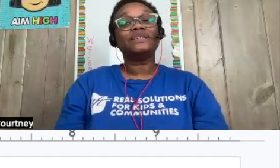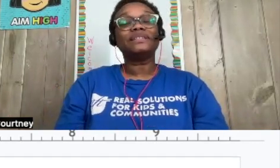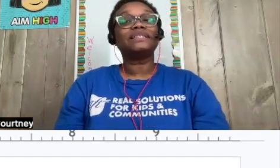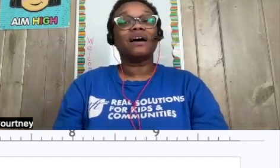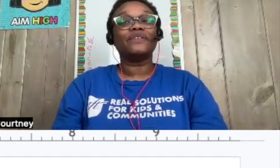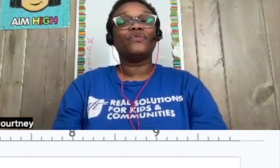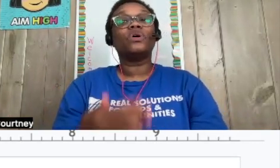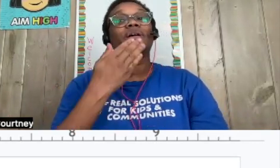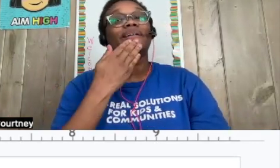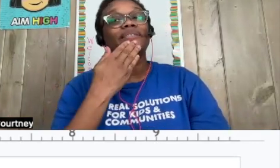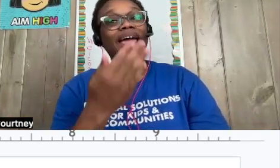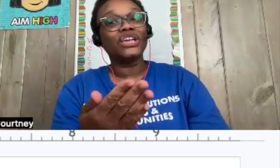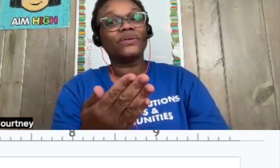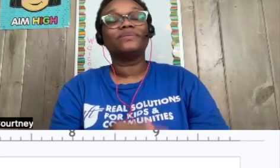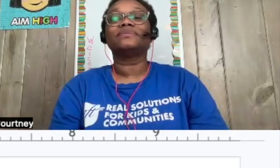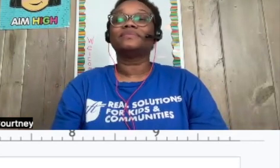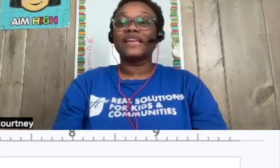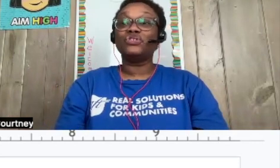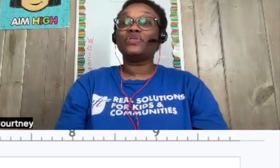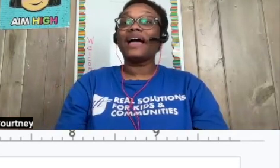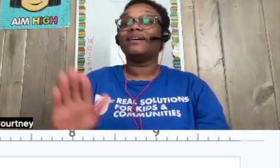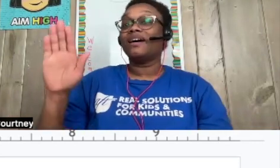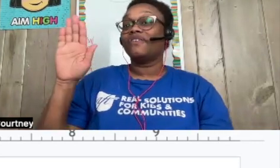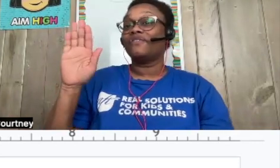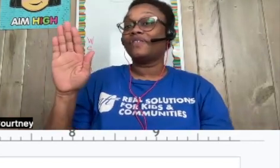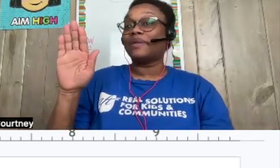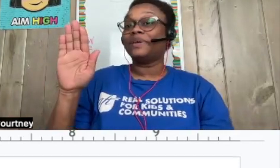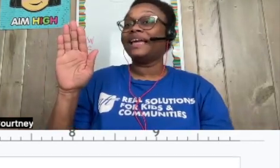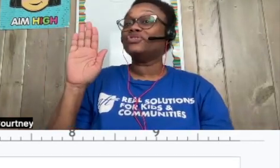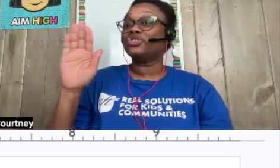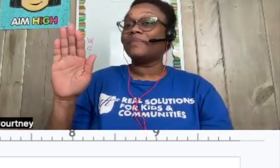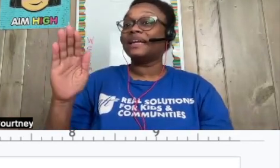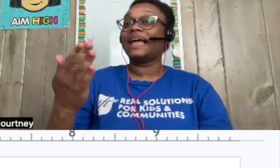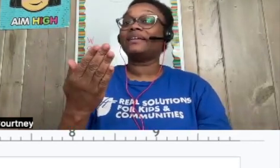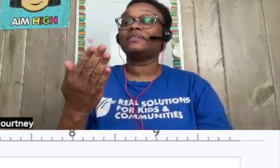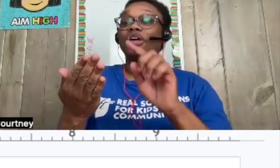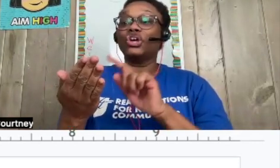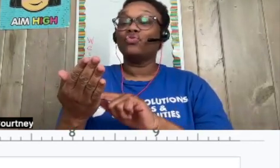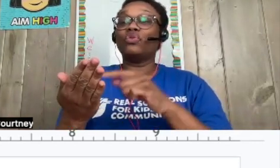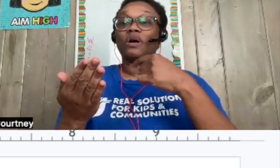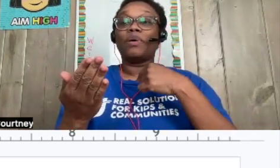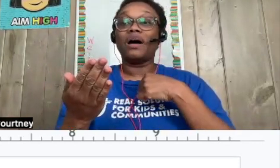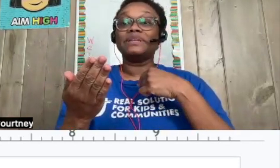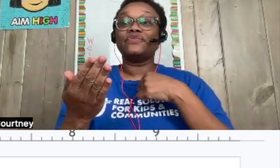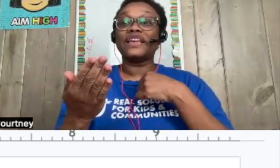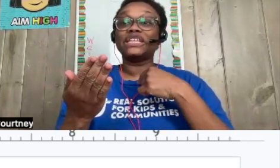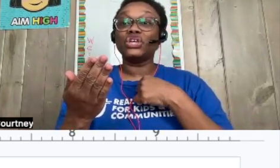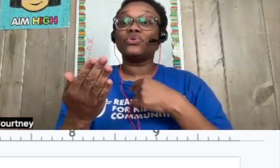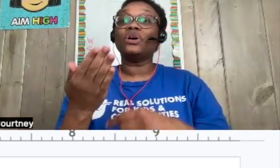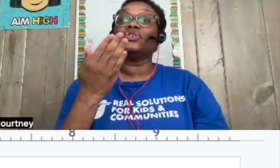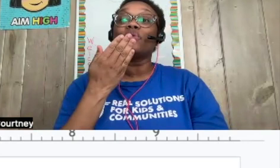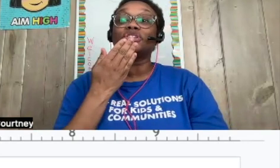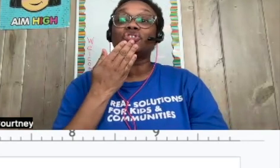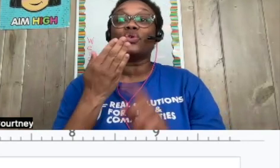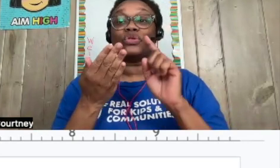Now, this is the sign for thank you. Can you do that? Flat B in your dominant hand. Palm is facing